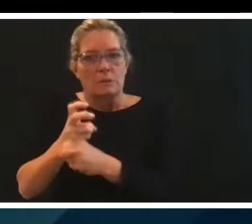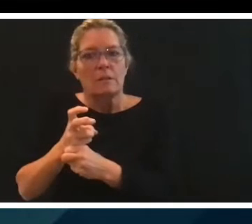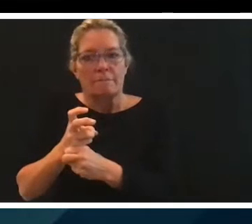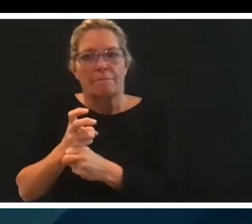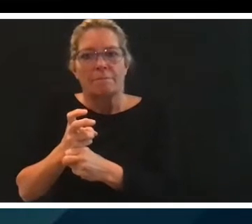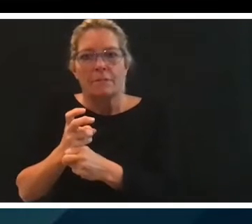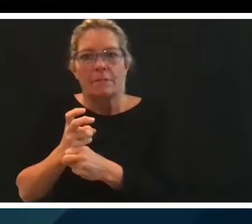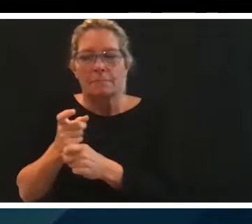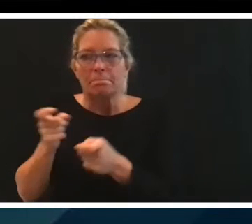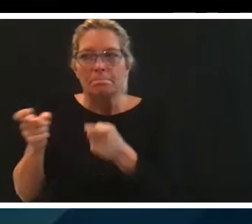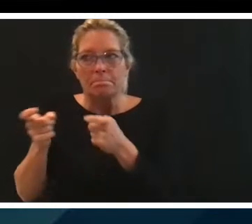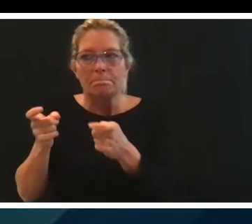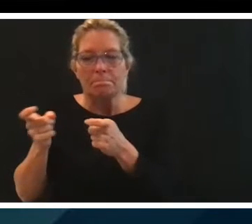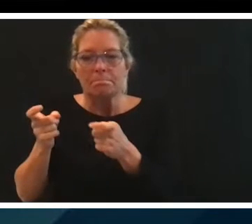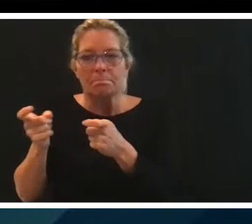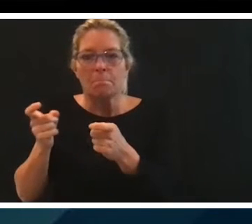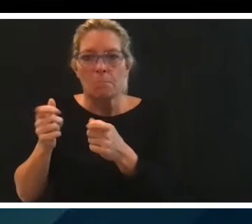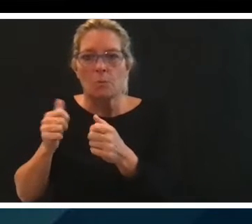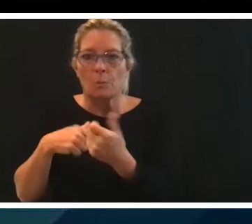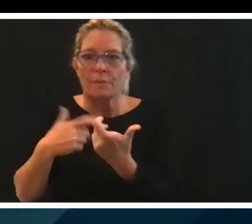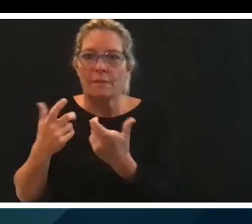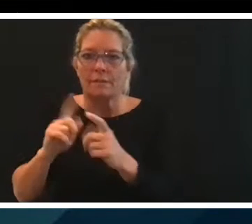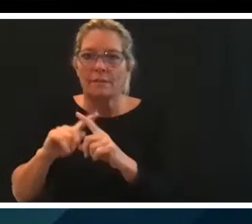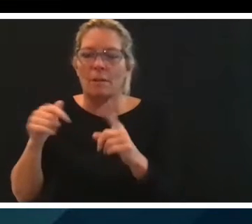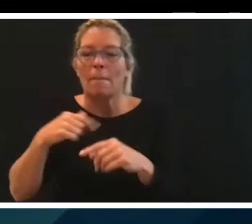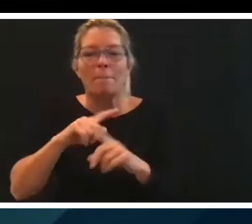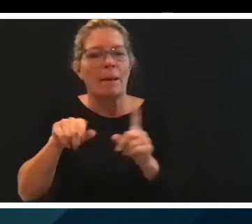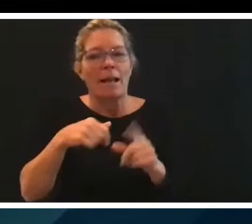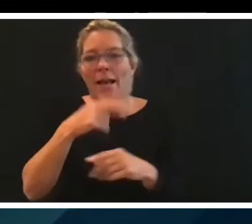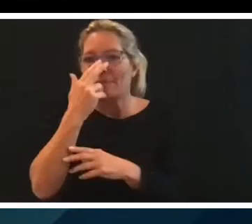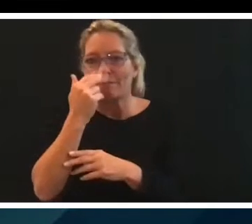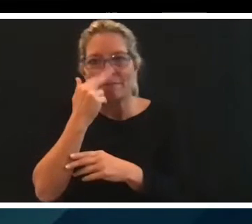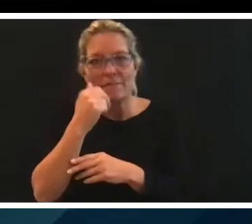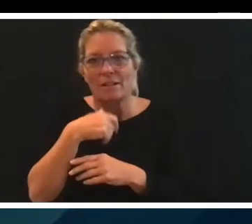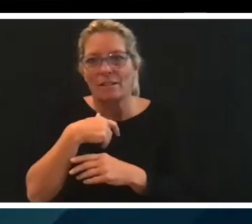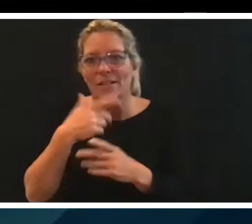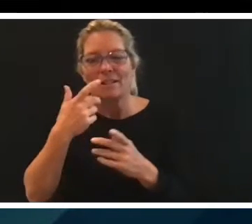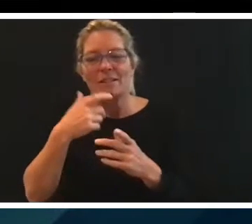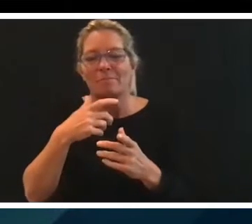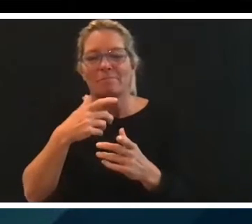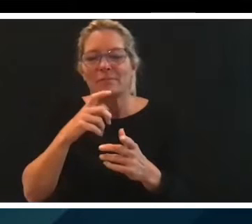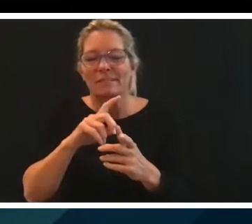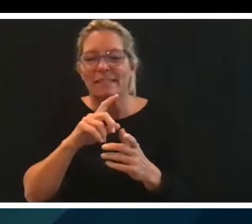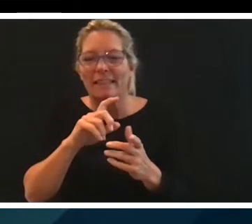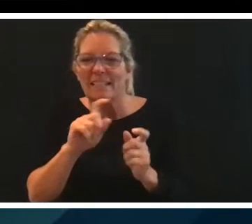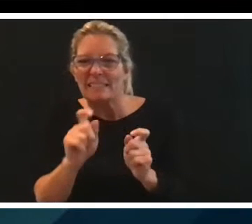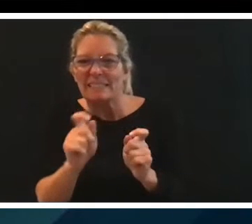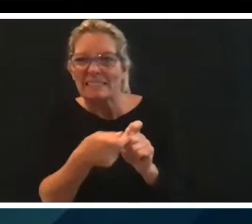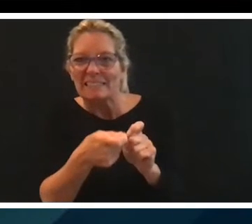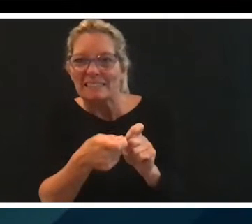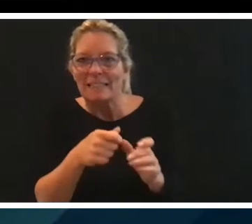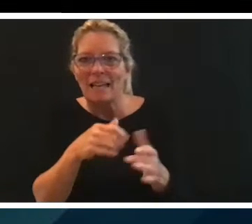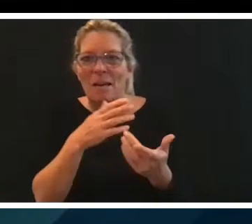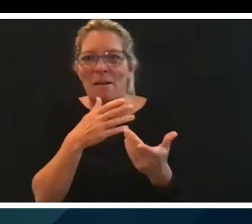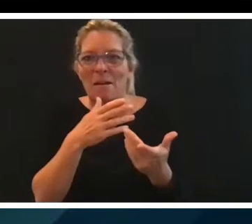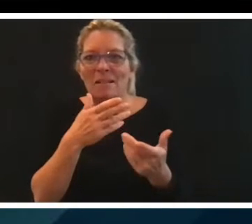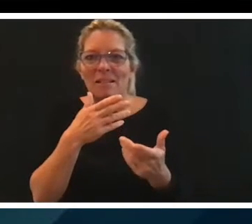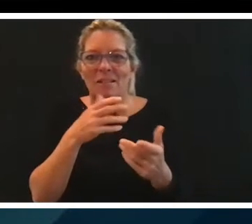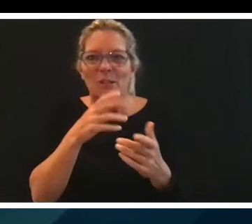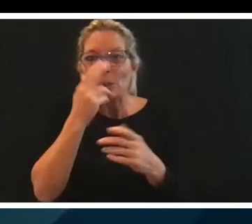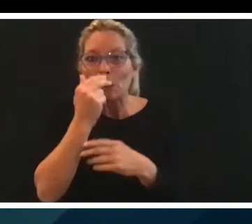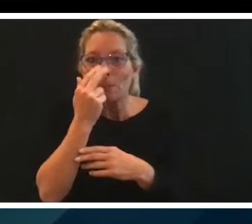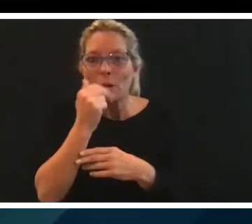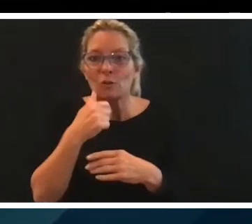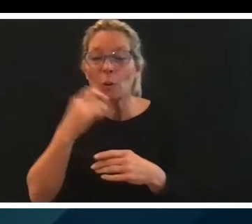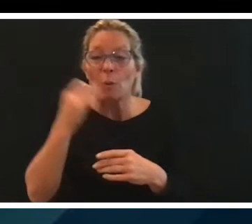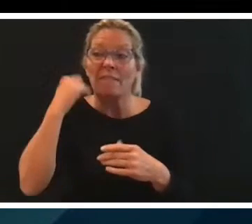that. But I had a wicked sense of humor. And as much as they embarrassed me and treated me badly, I could embarrass them and treat